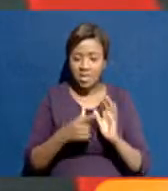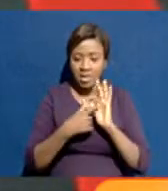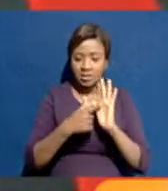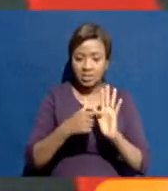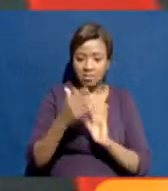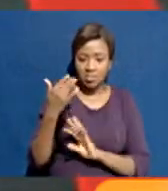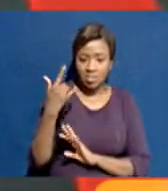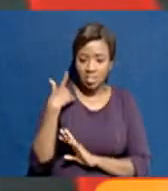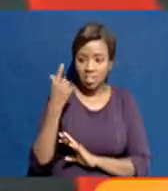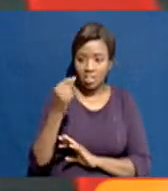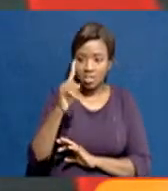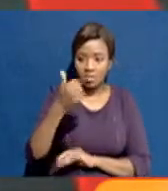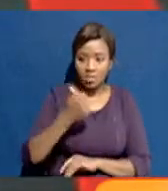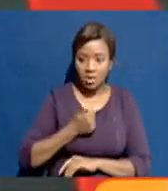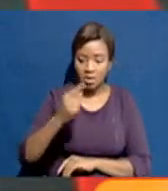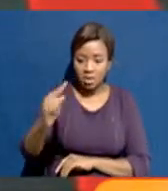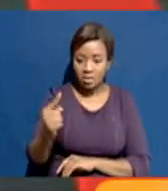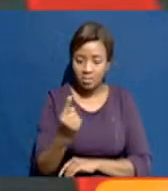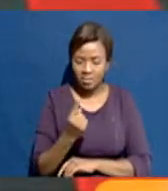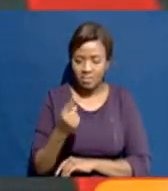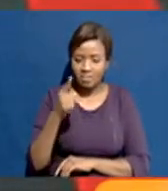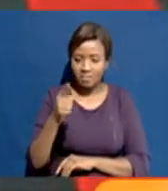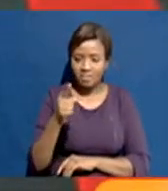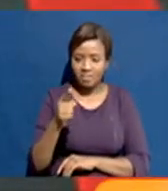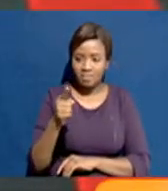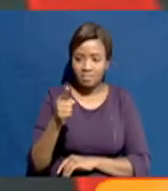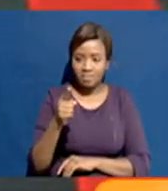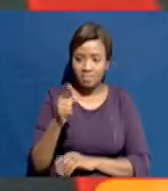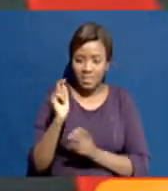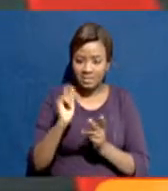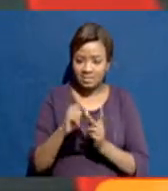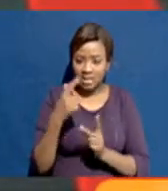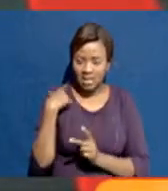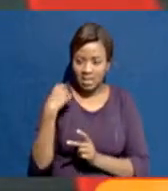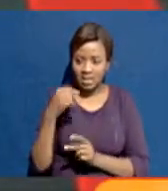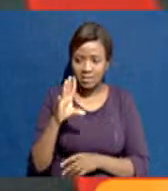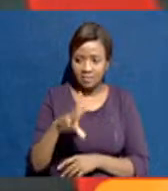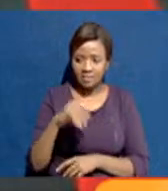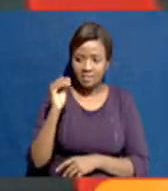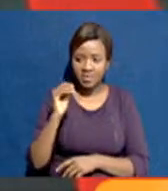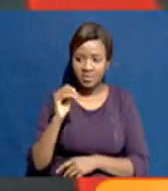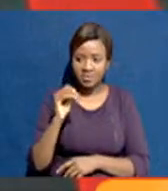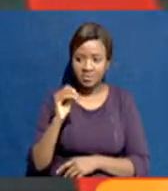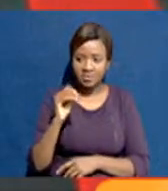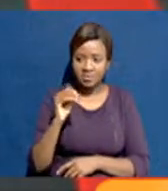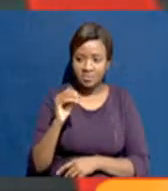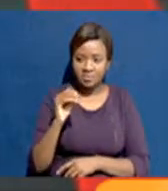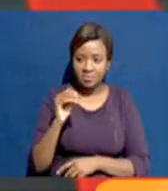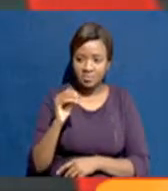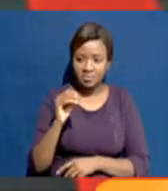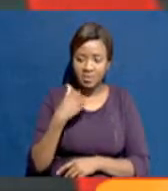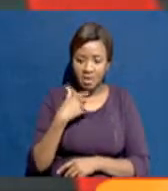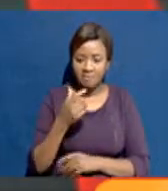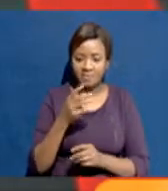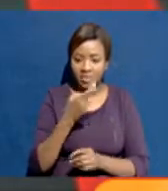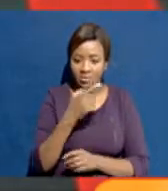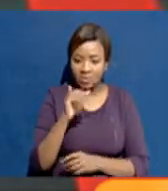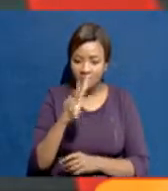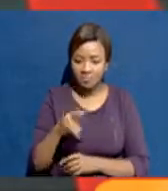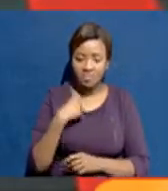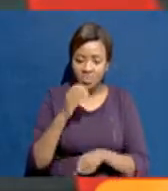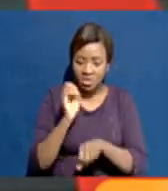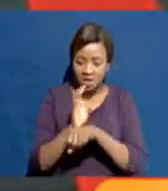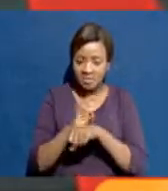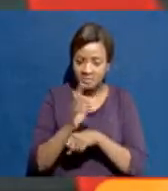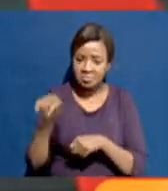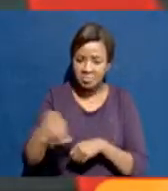She's living with HIV. She had just gotten tested. And then we told her, go and get on treatment, you know, this is